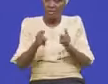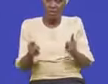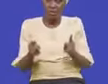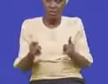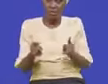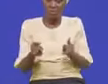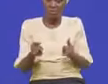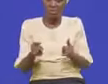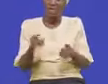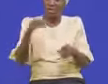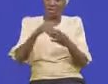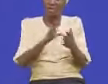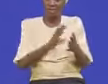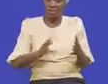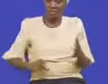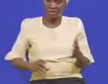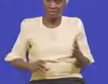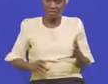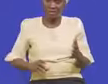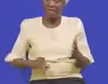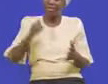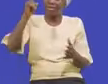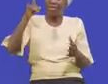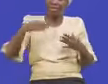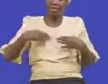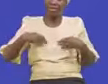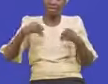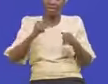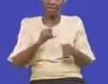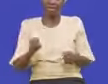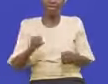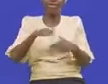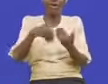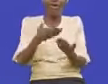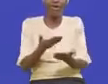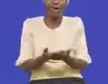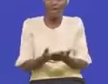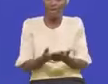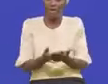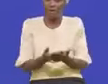Christ ga ke le Kristo wa pa dia ayo do mo kata